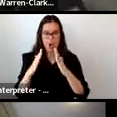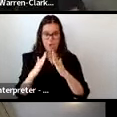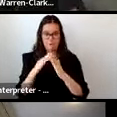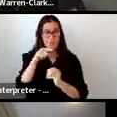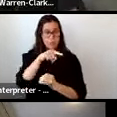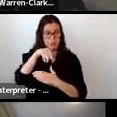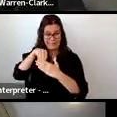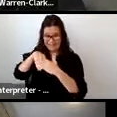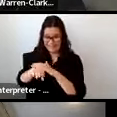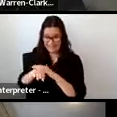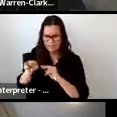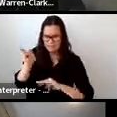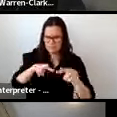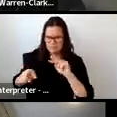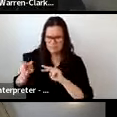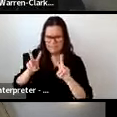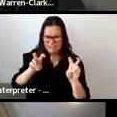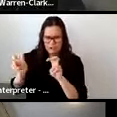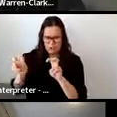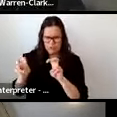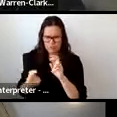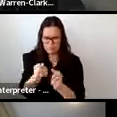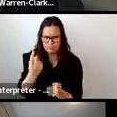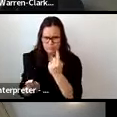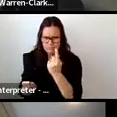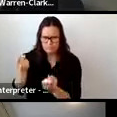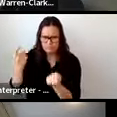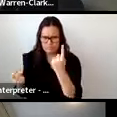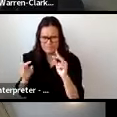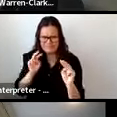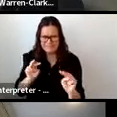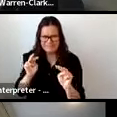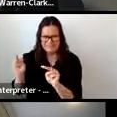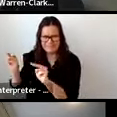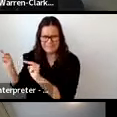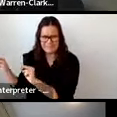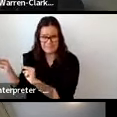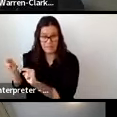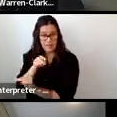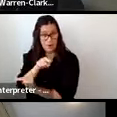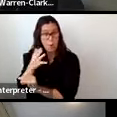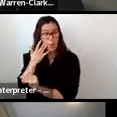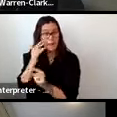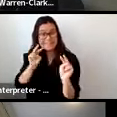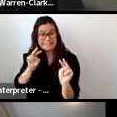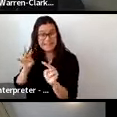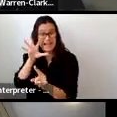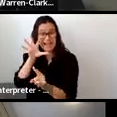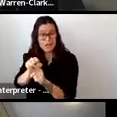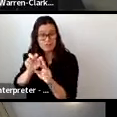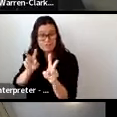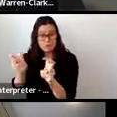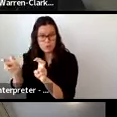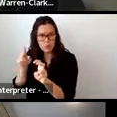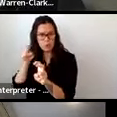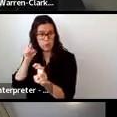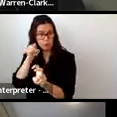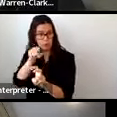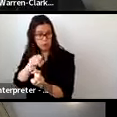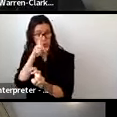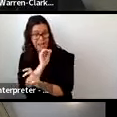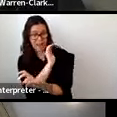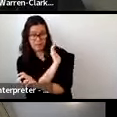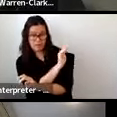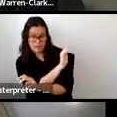in terms of that system, is there a place where you can lodge what you've seen and how it can affect